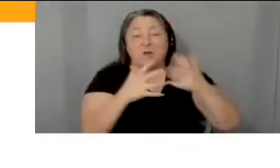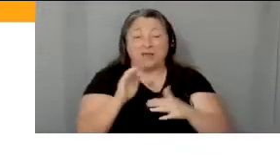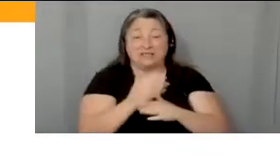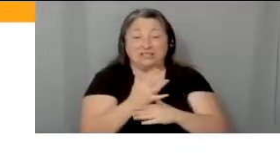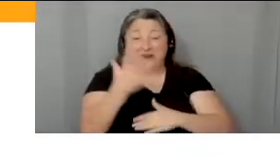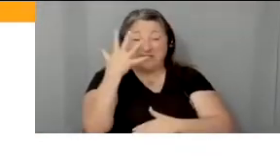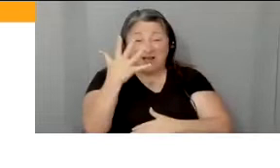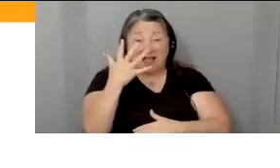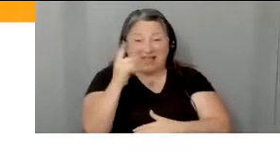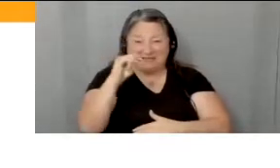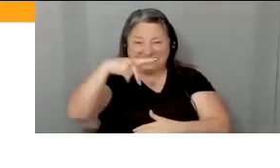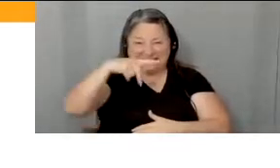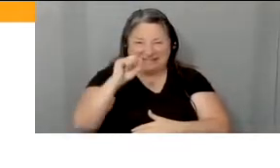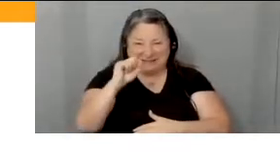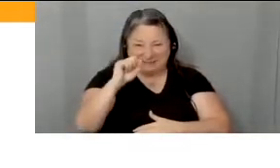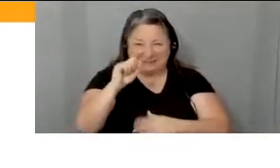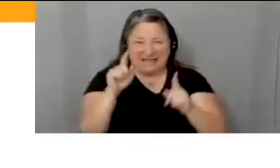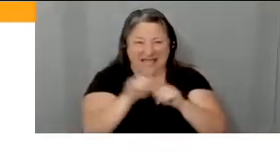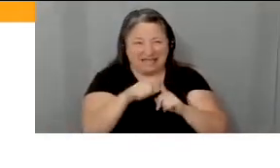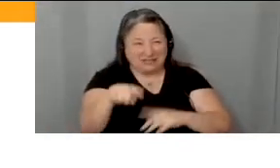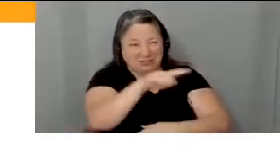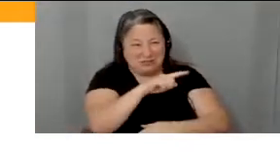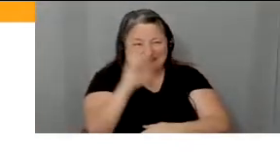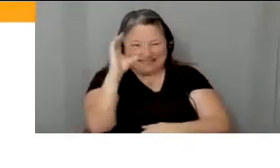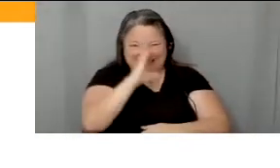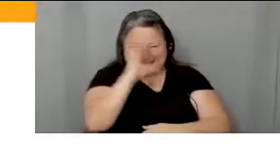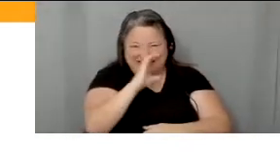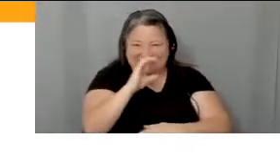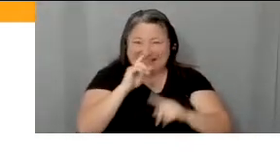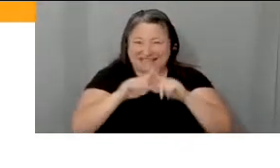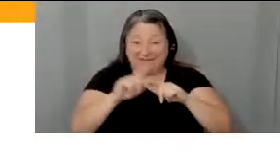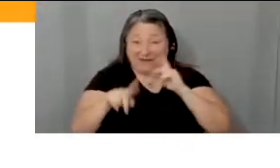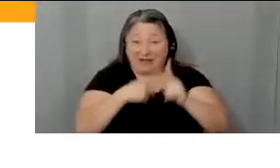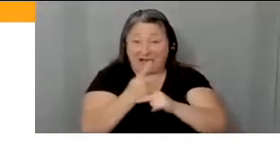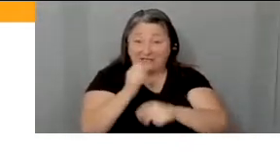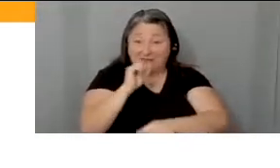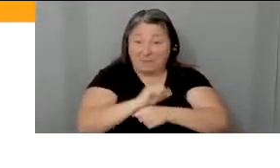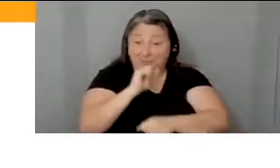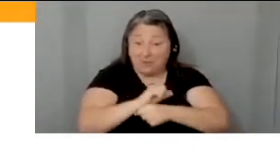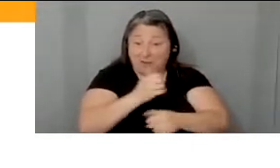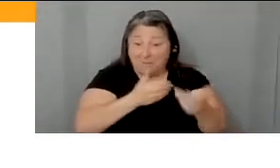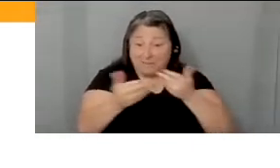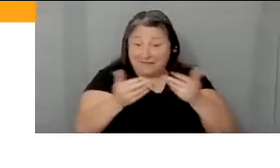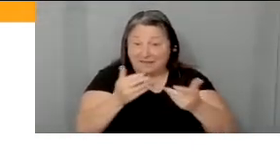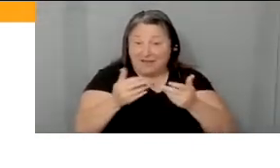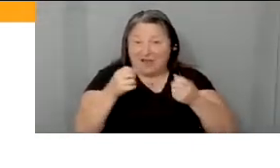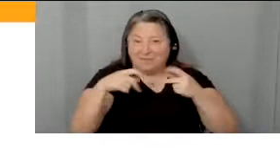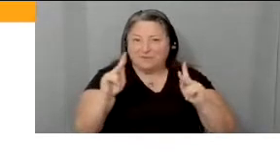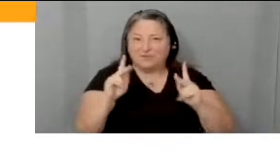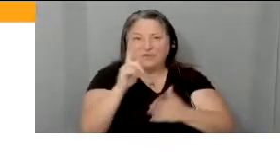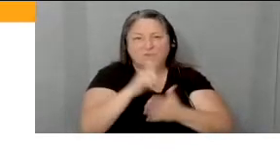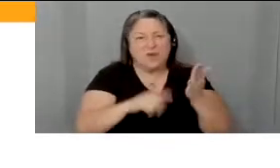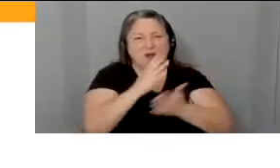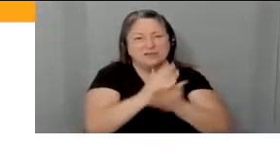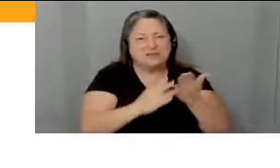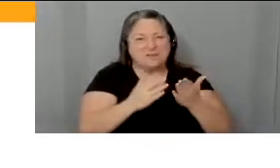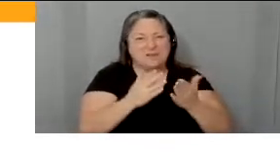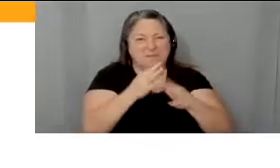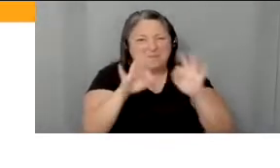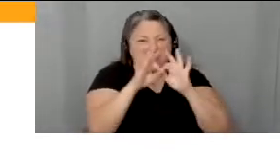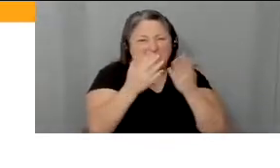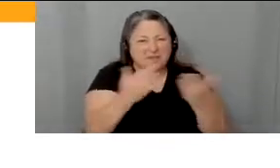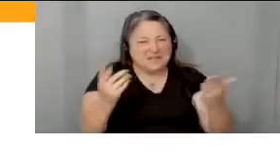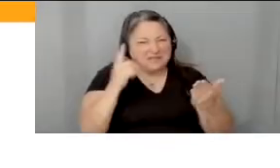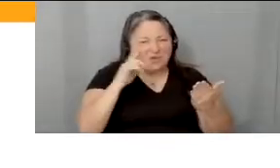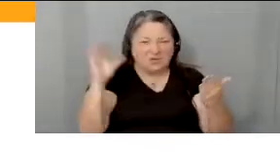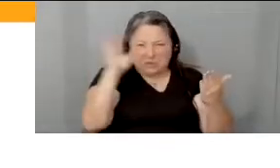think of you all seeking different employment opportunities. What are some critical things for you to be on the lookout as you assess where